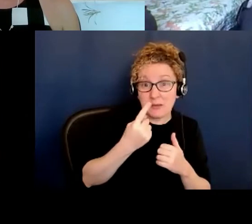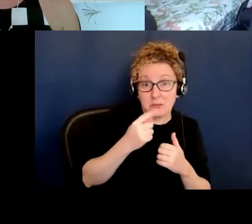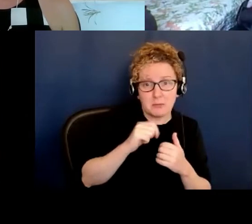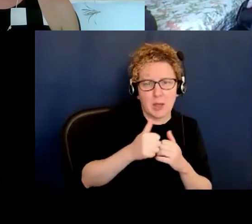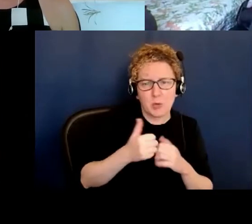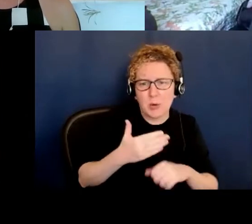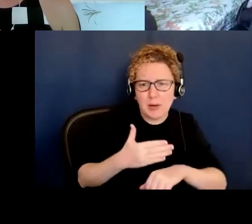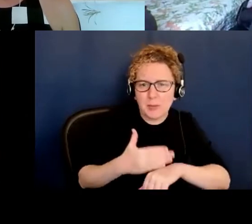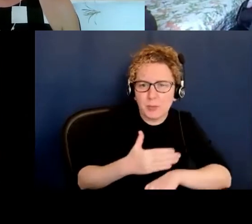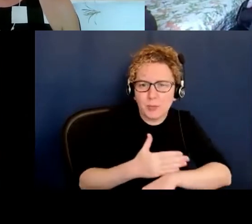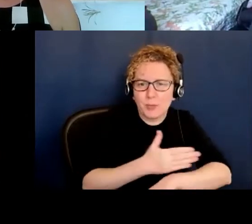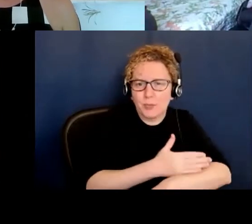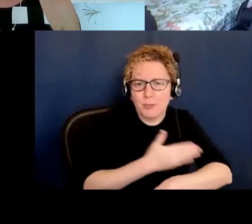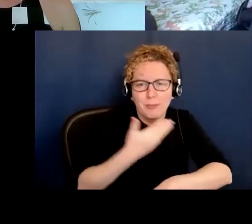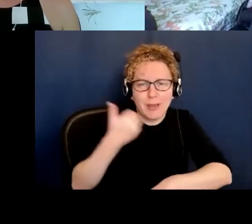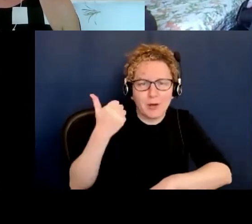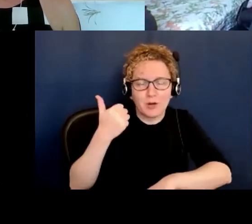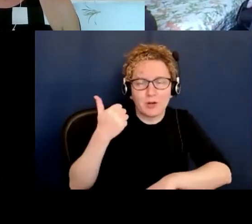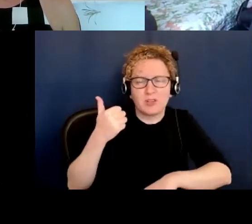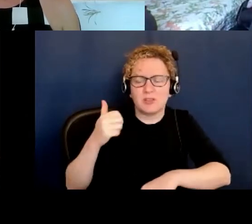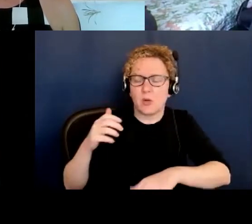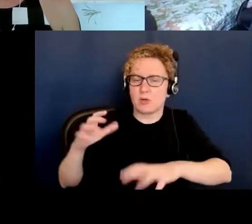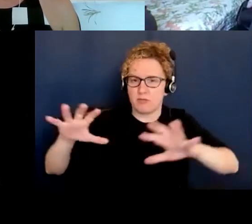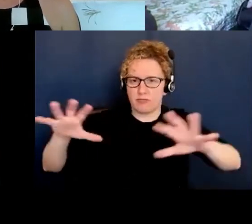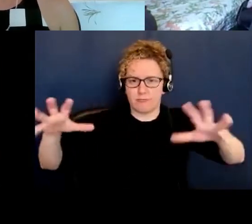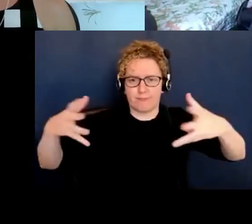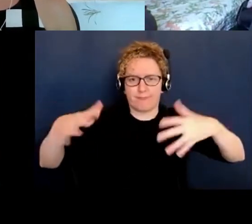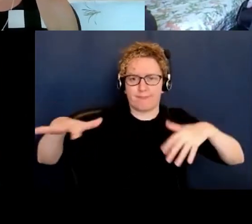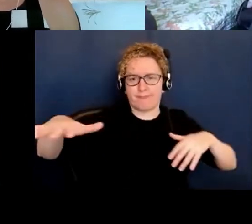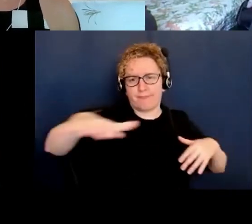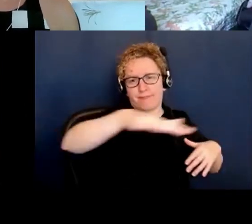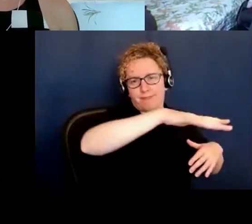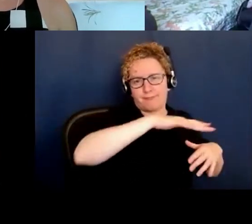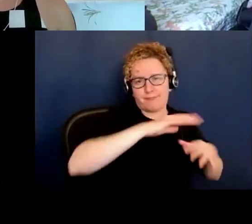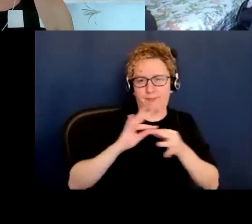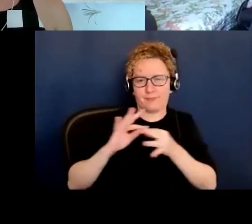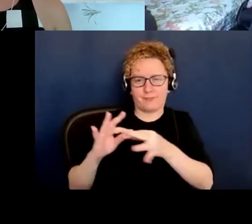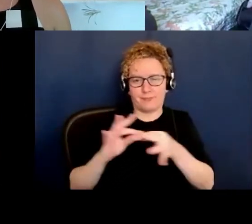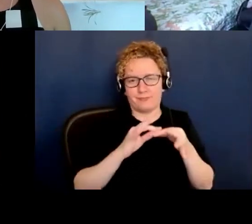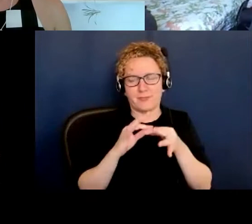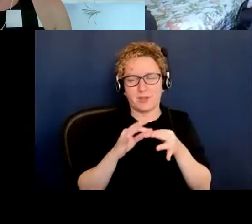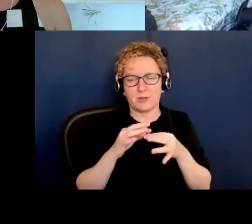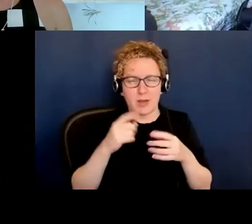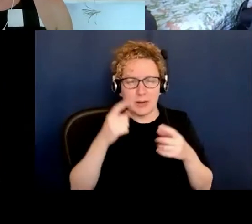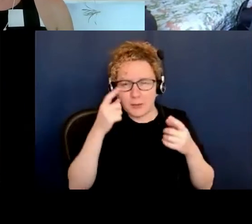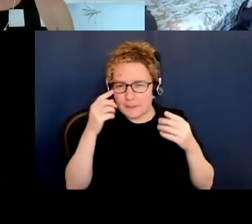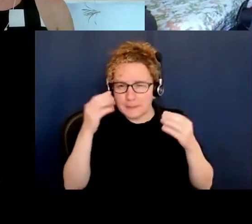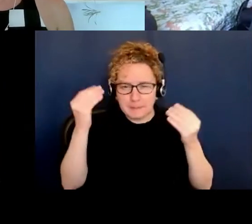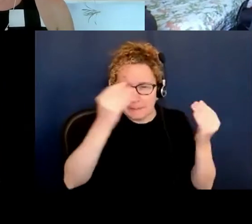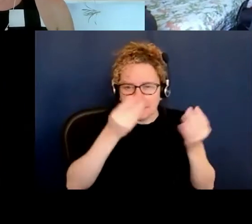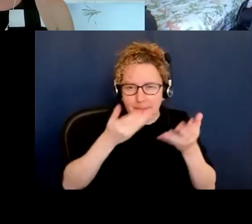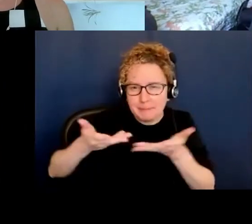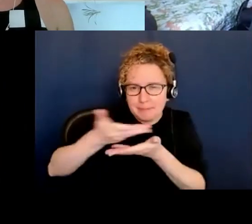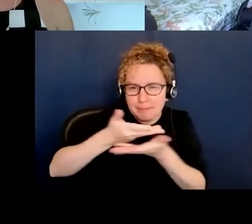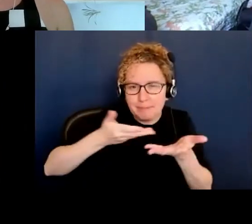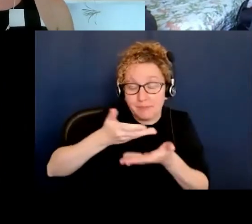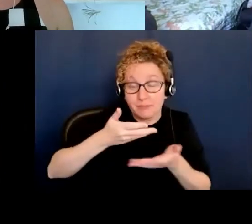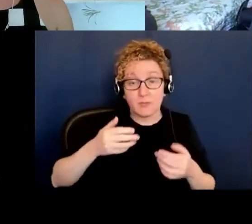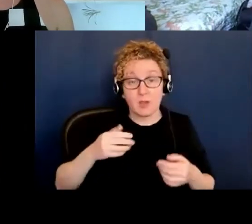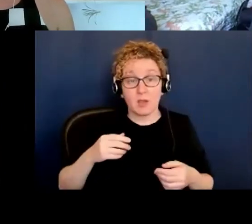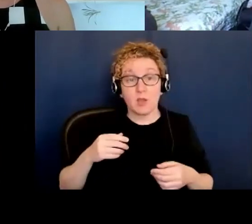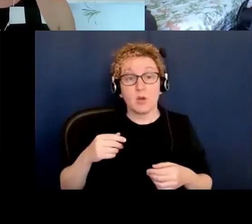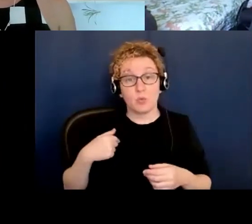kind of a collective effort within the field. We do a lot of collaboration on articles that we submit to, you know, some